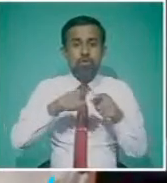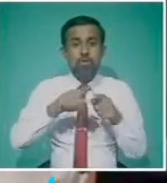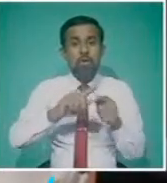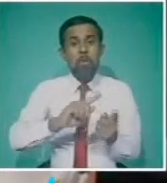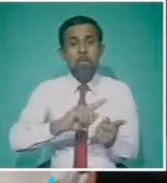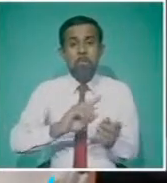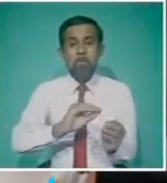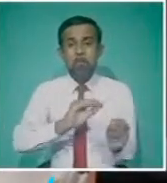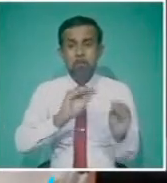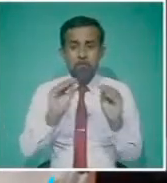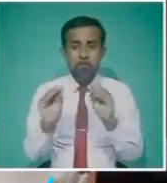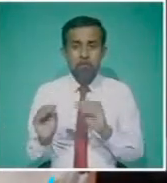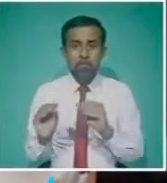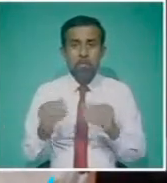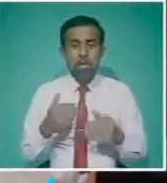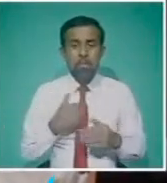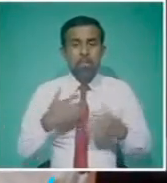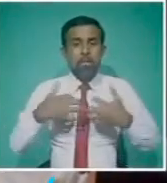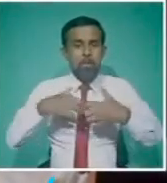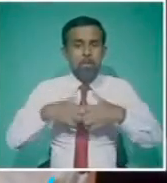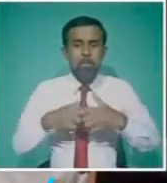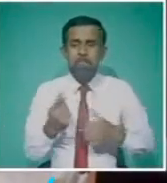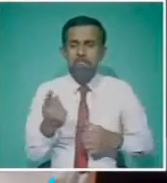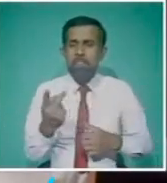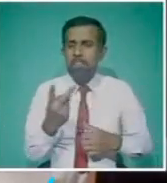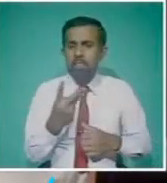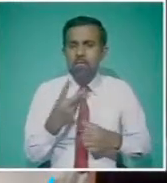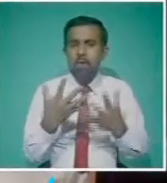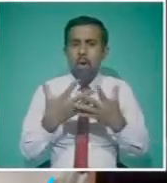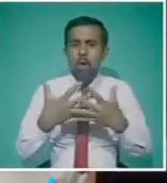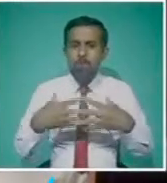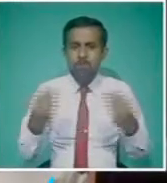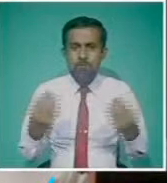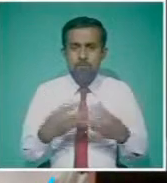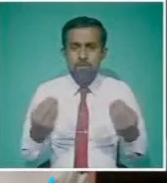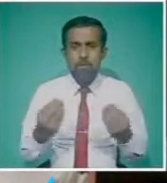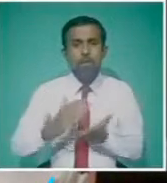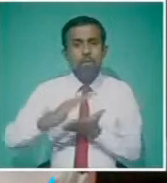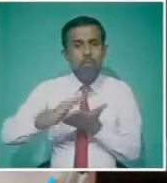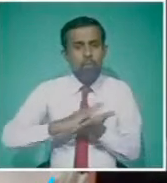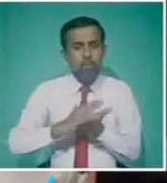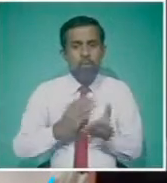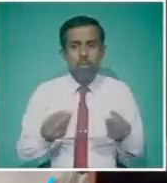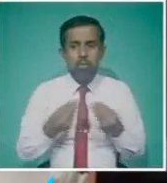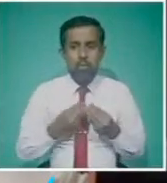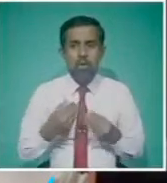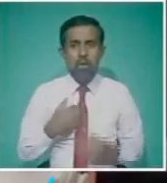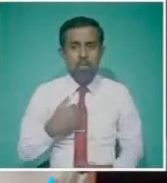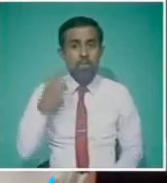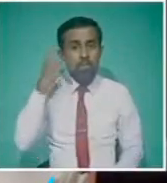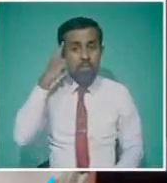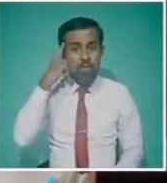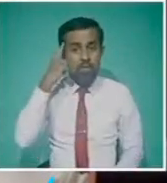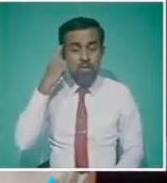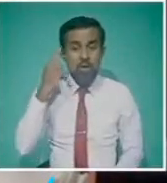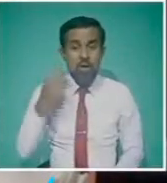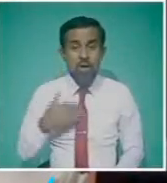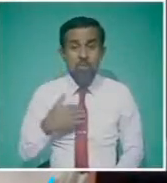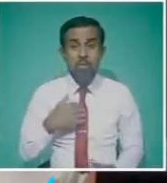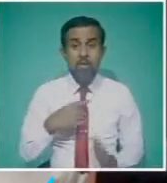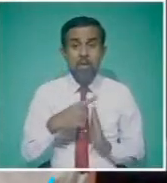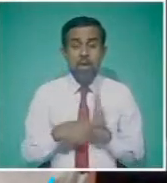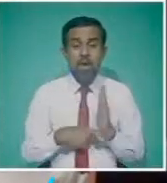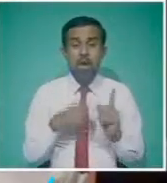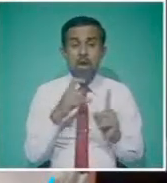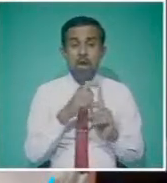been unresolved. The conversion from a dominion of Ceylon into the unitary state of Sri Lanka, Republic